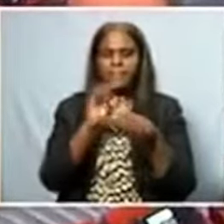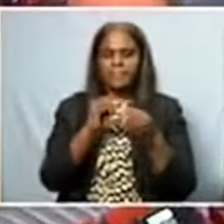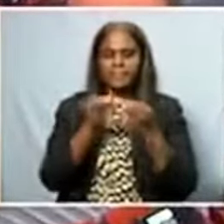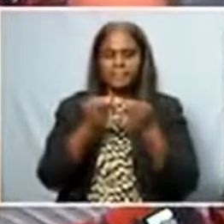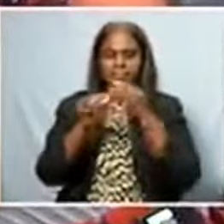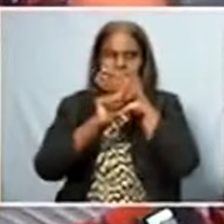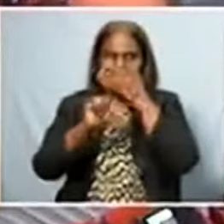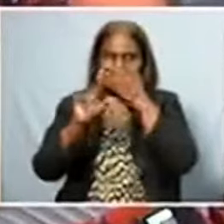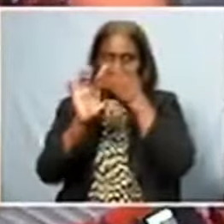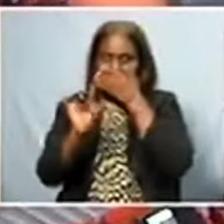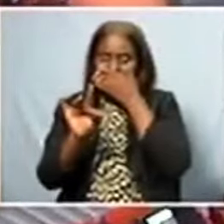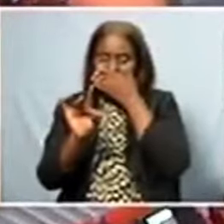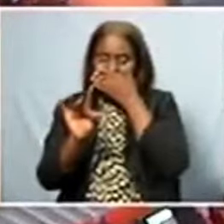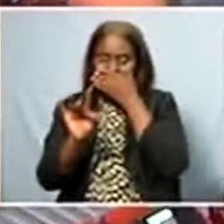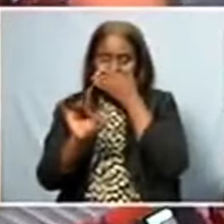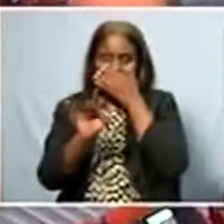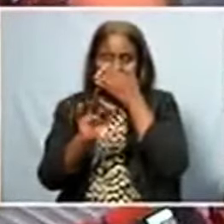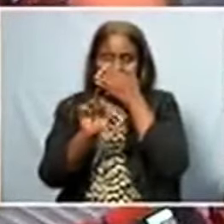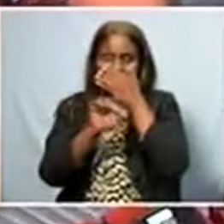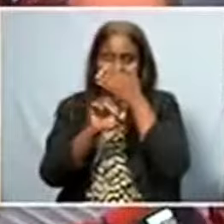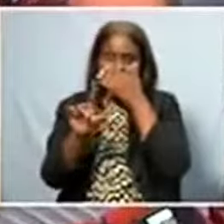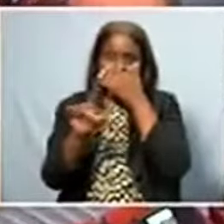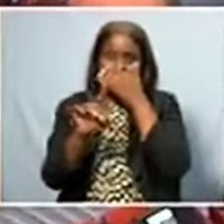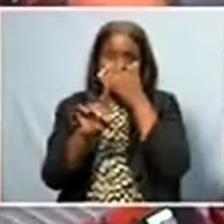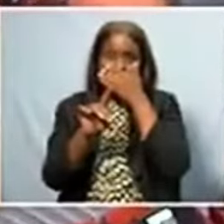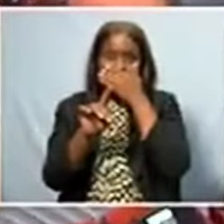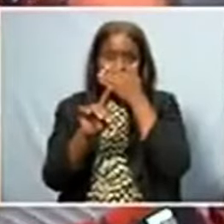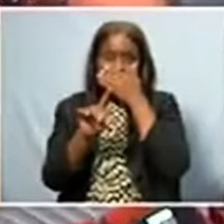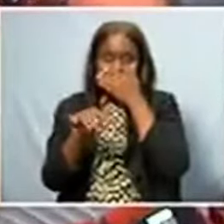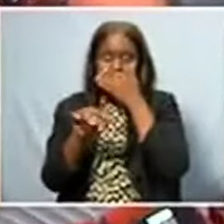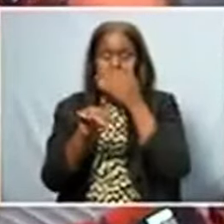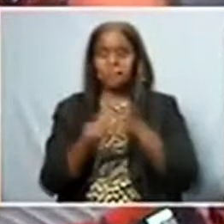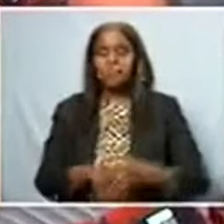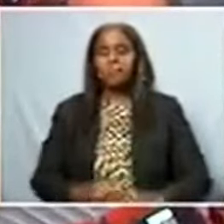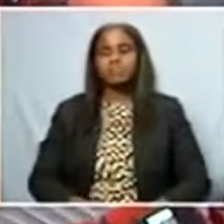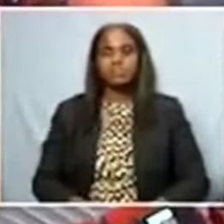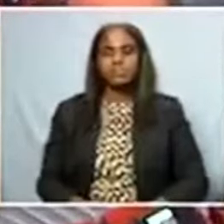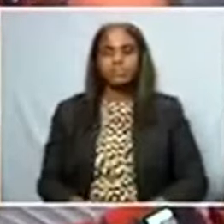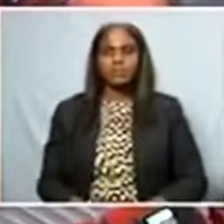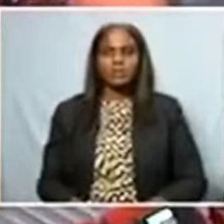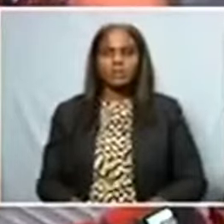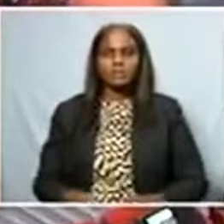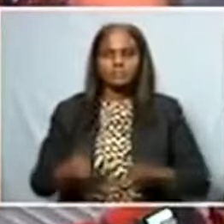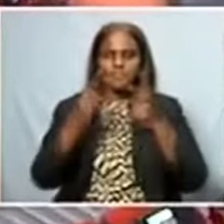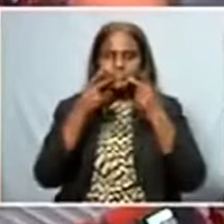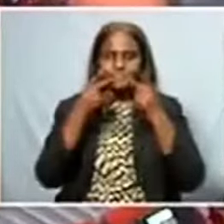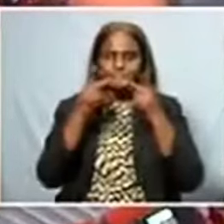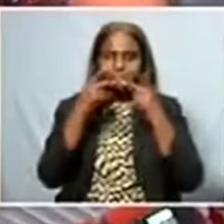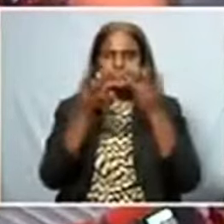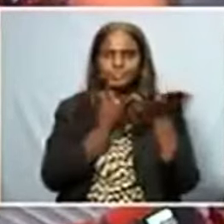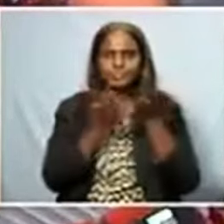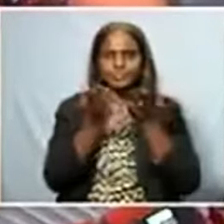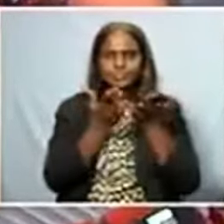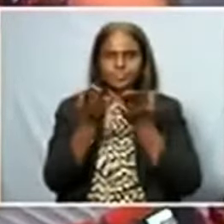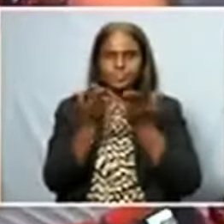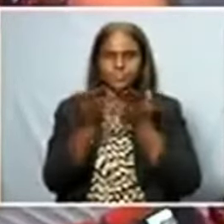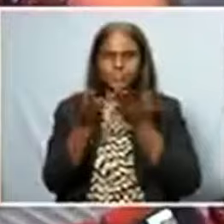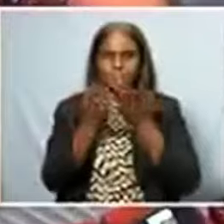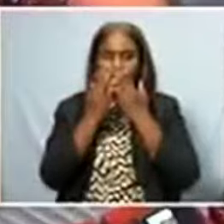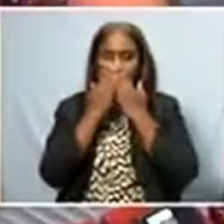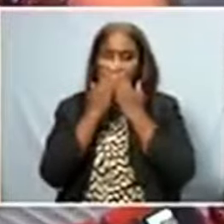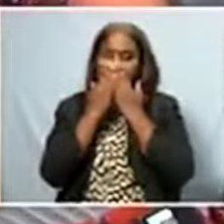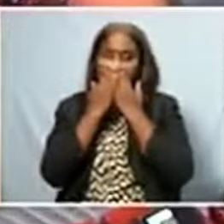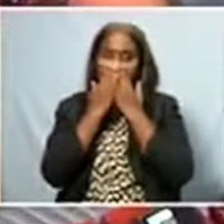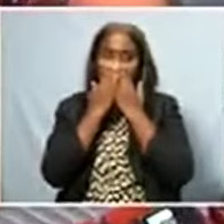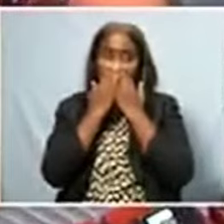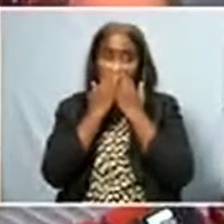26, Ministry of Information and Media. Head 27, Public Service Management Division. Head 44,